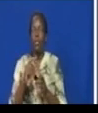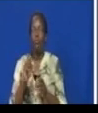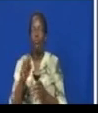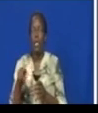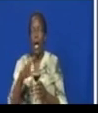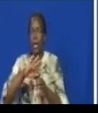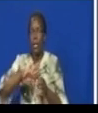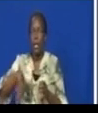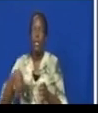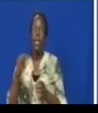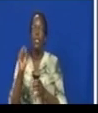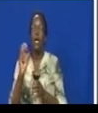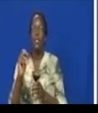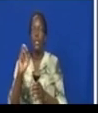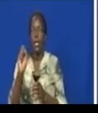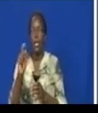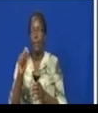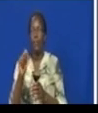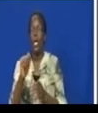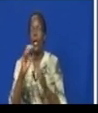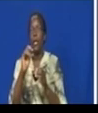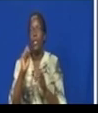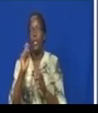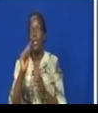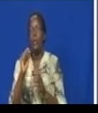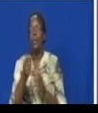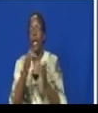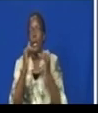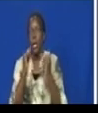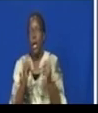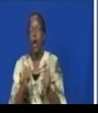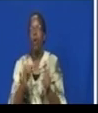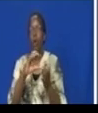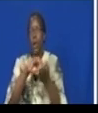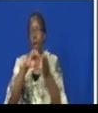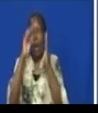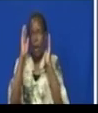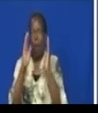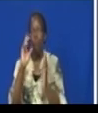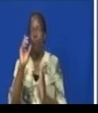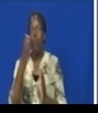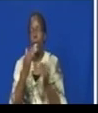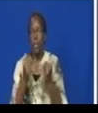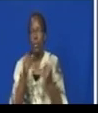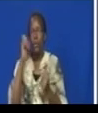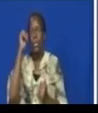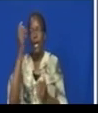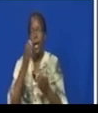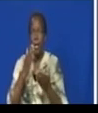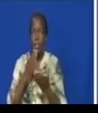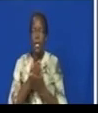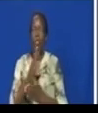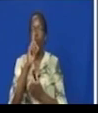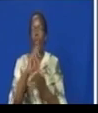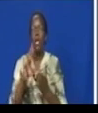Lana, before you answer this, one needs to understand exactly what velocity